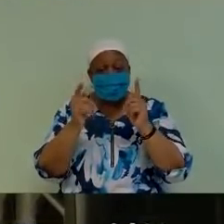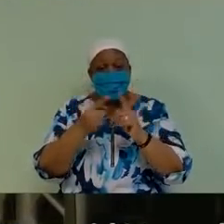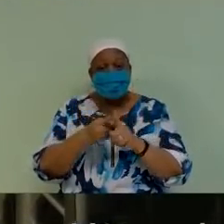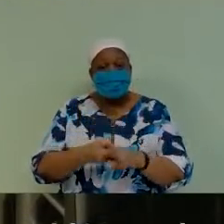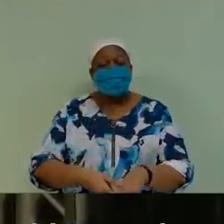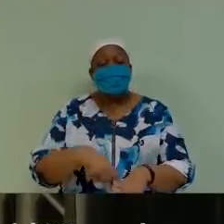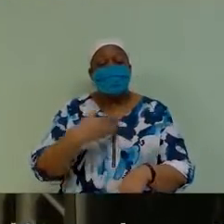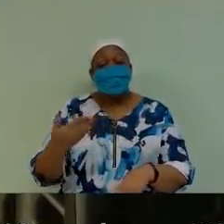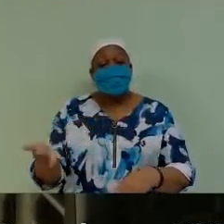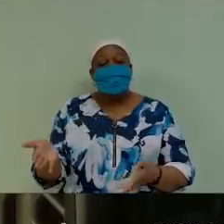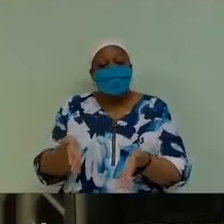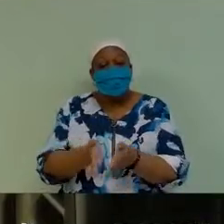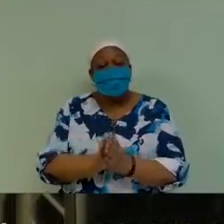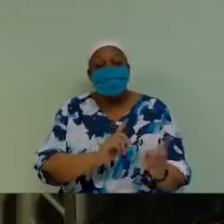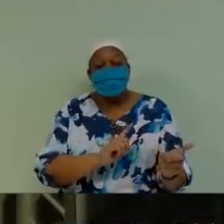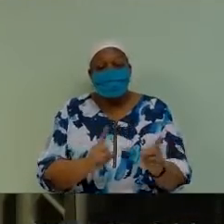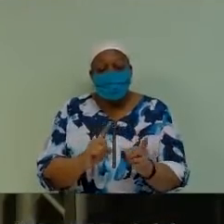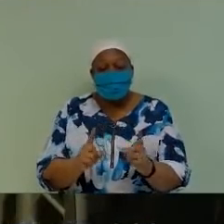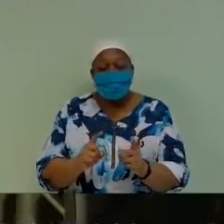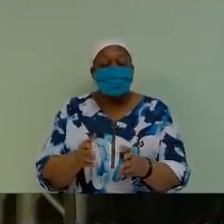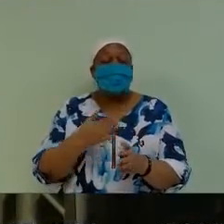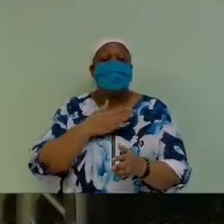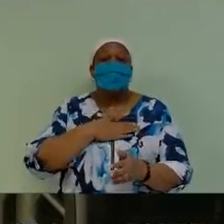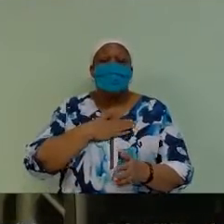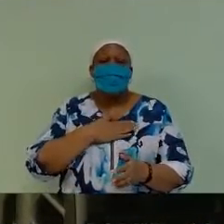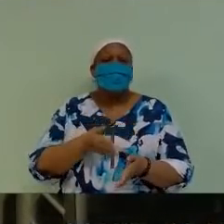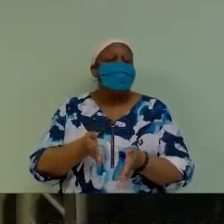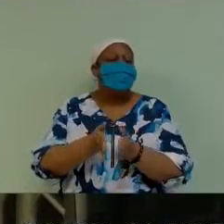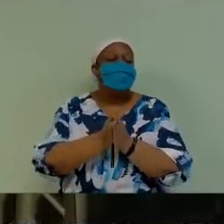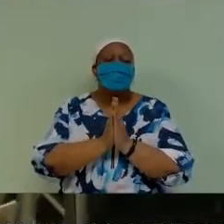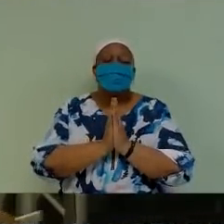measures. Please, I implore you.